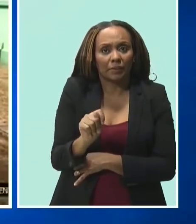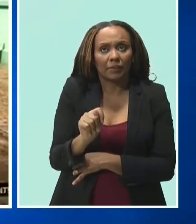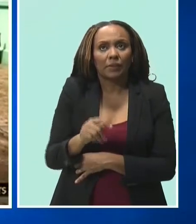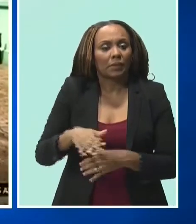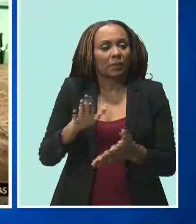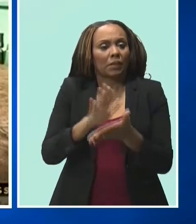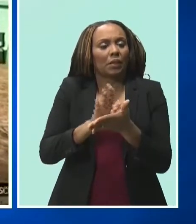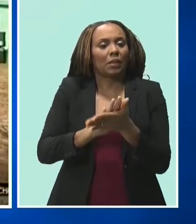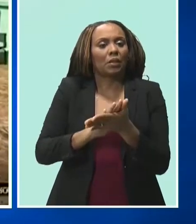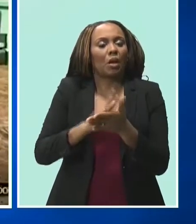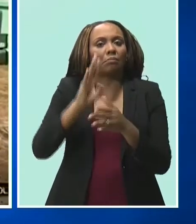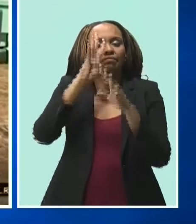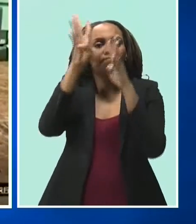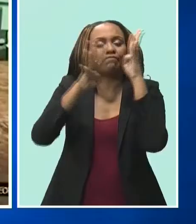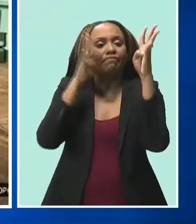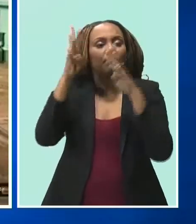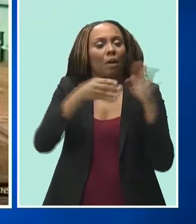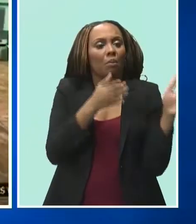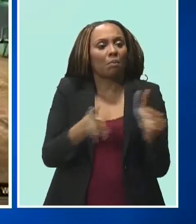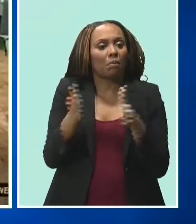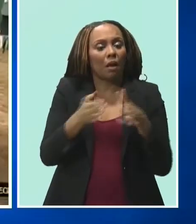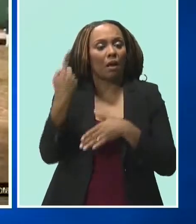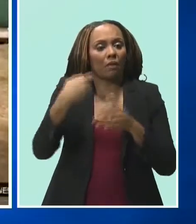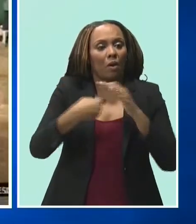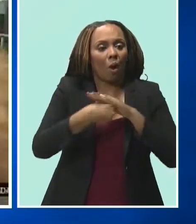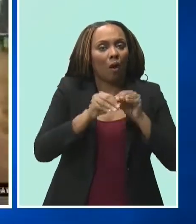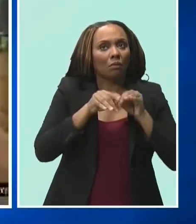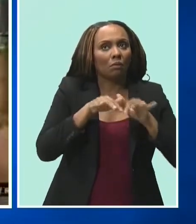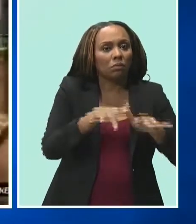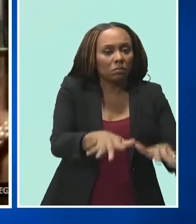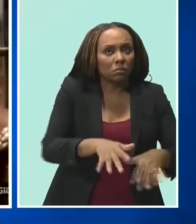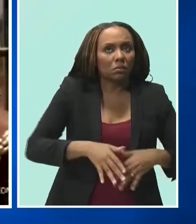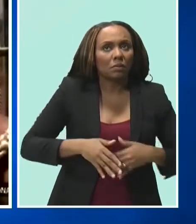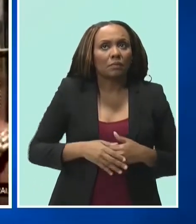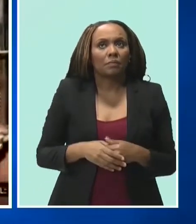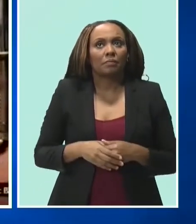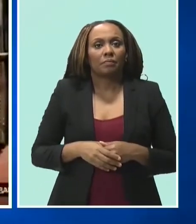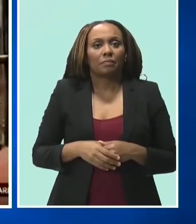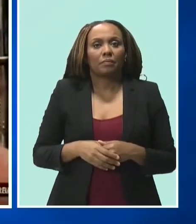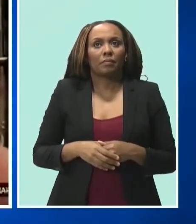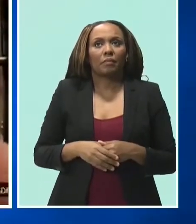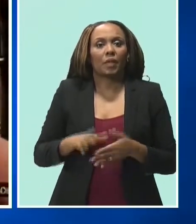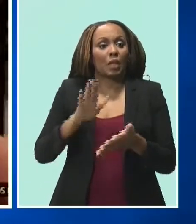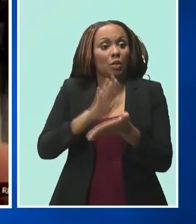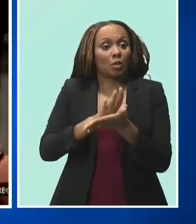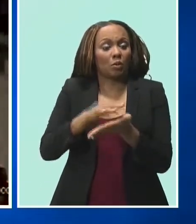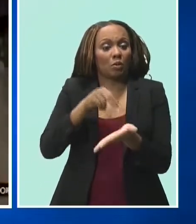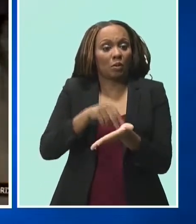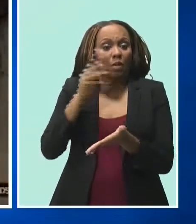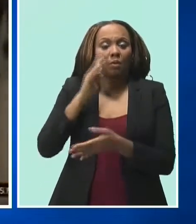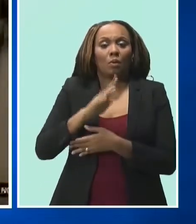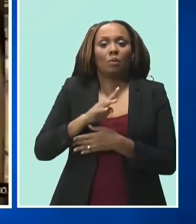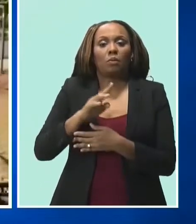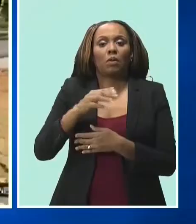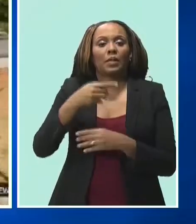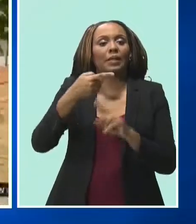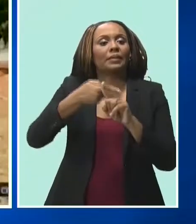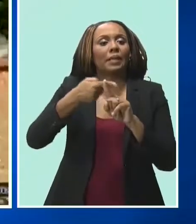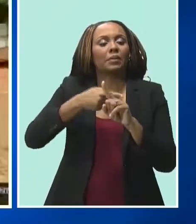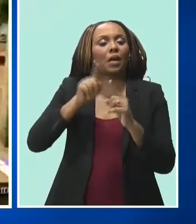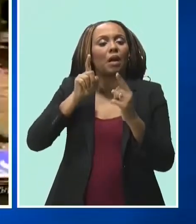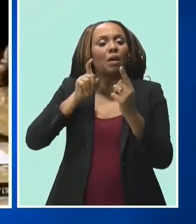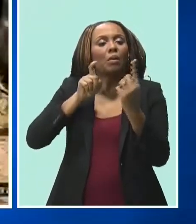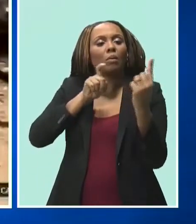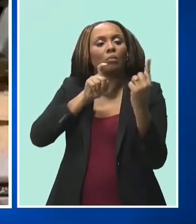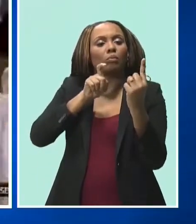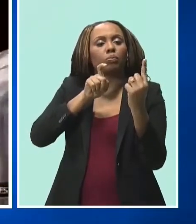the school developed a COVID plan since the start of the outbreak. The school nurse will take temperatures as students enter the compound